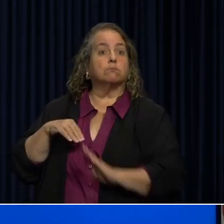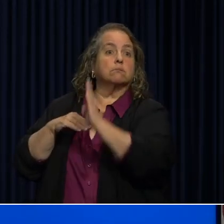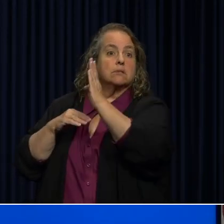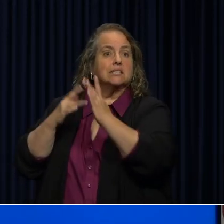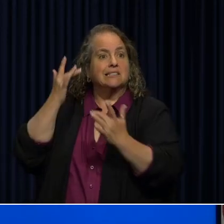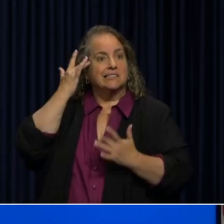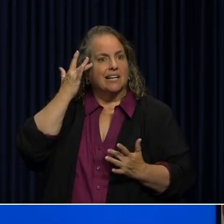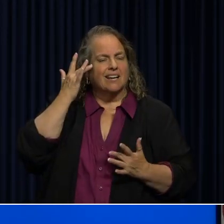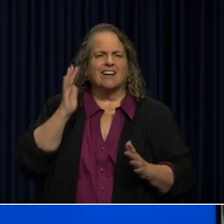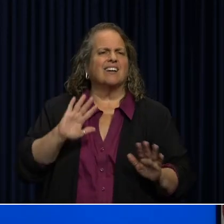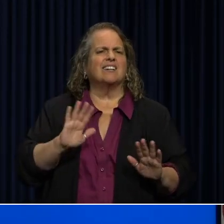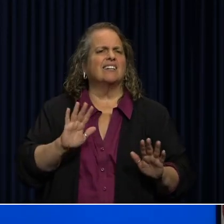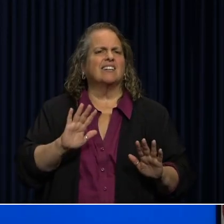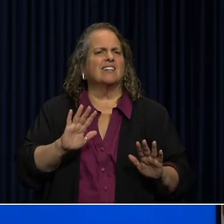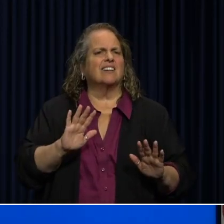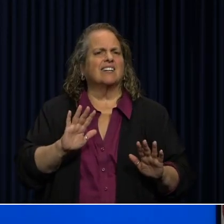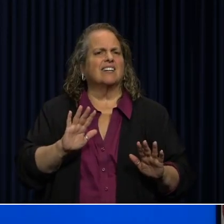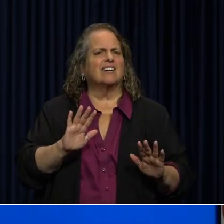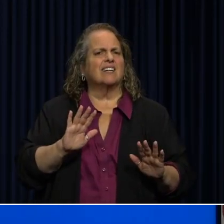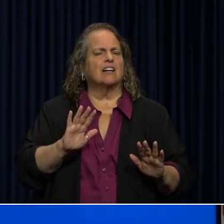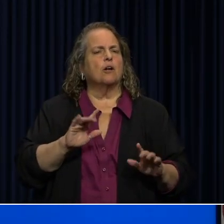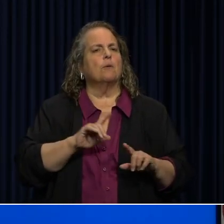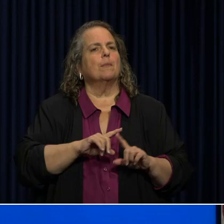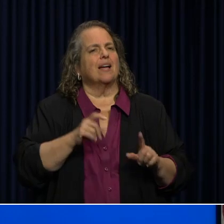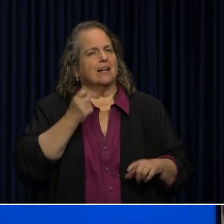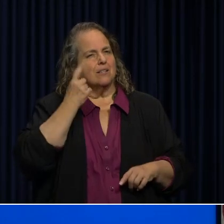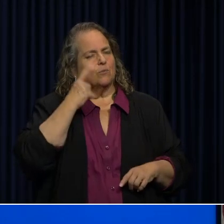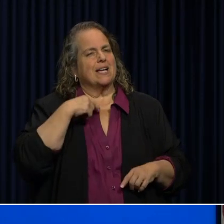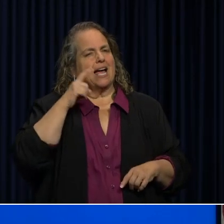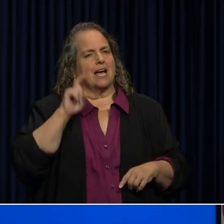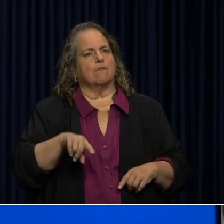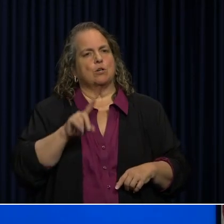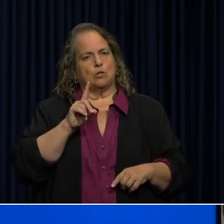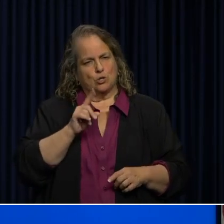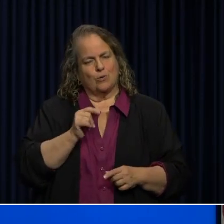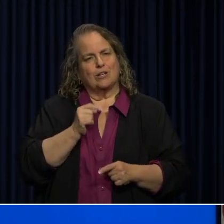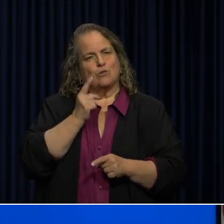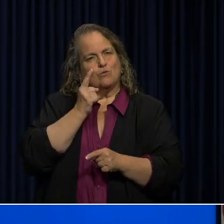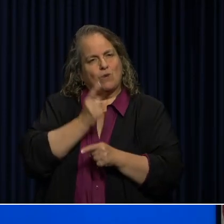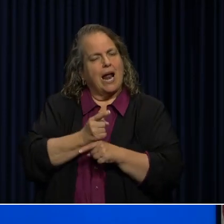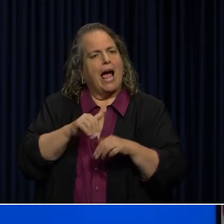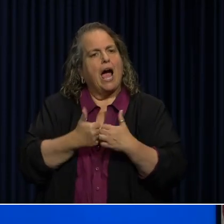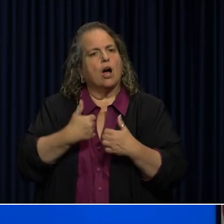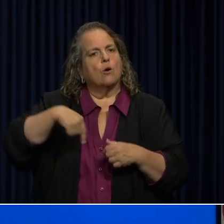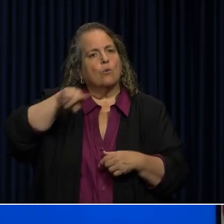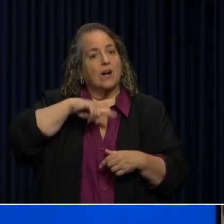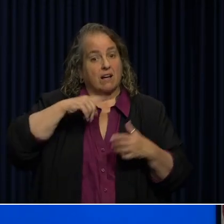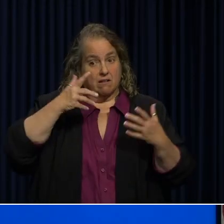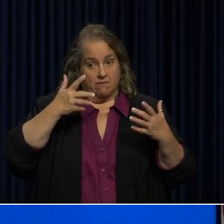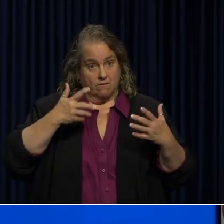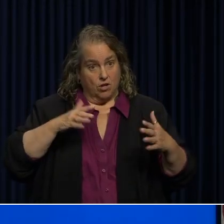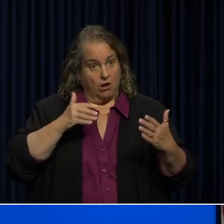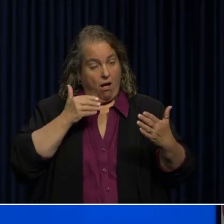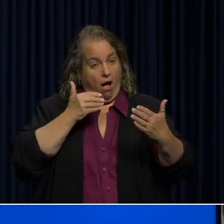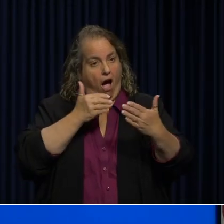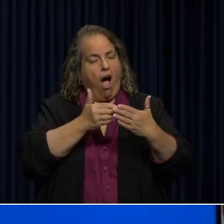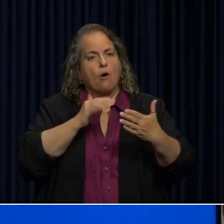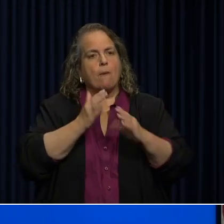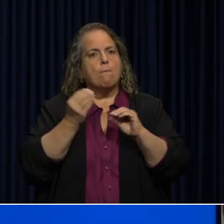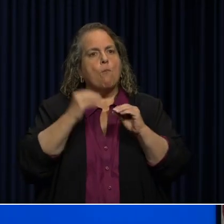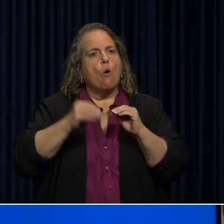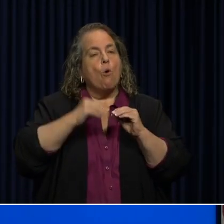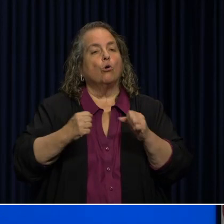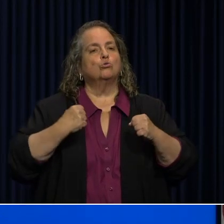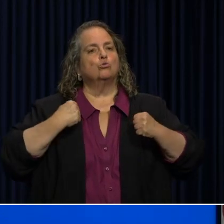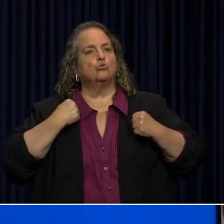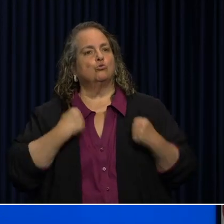end. But it is also how we do it right, how we come out of it strong, and how we're only dealing with this for